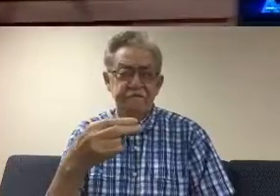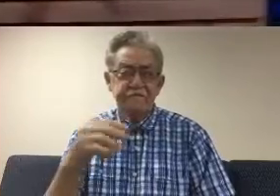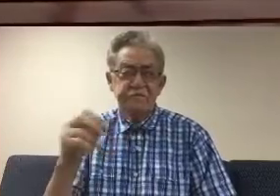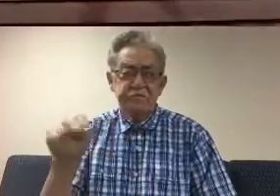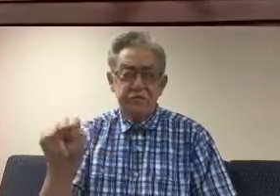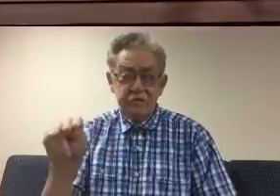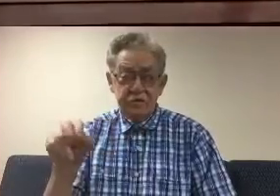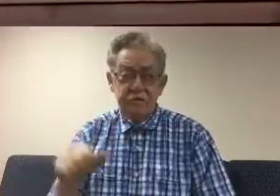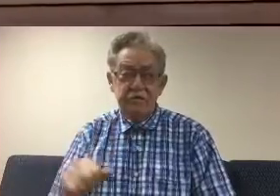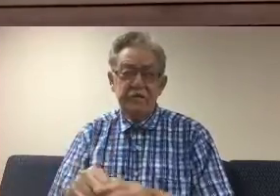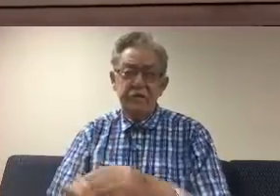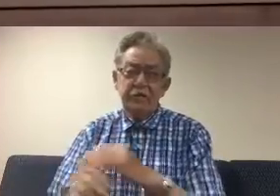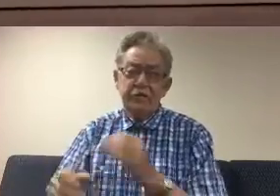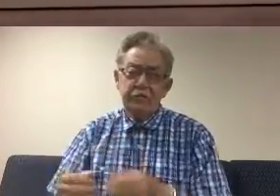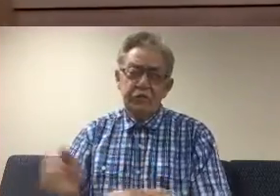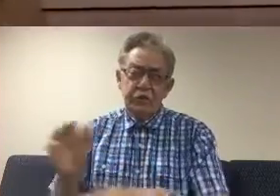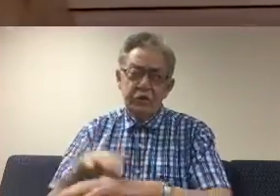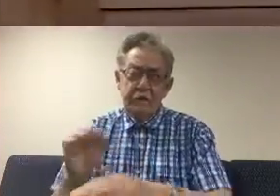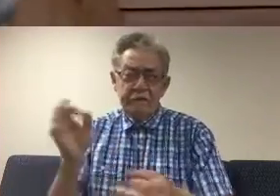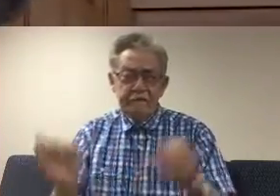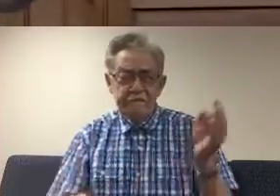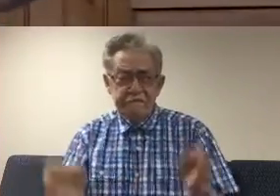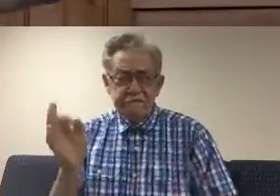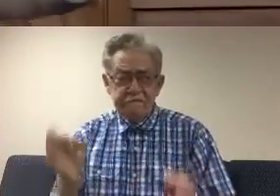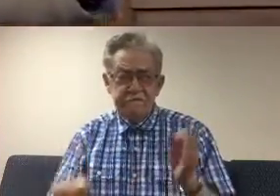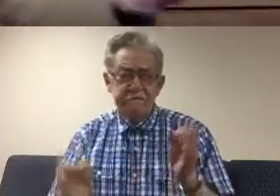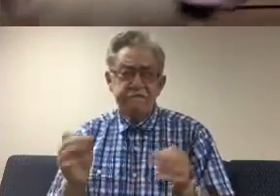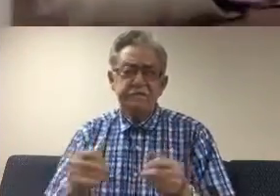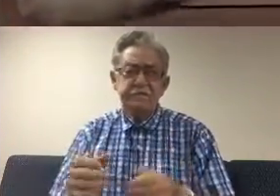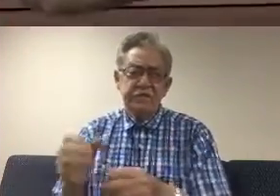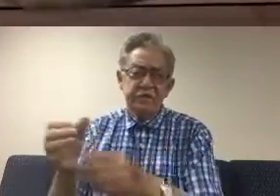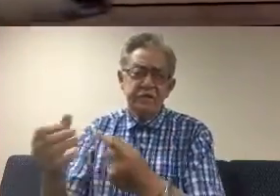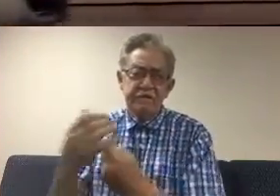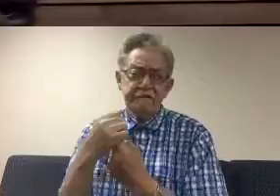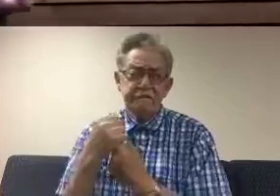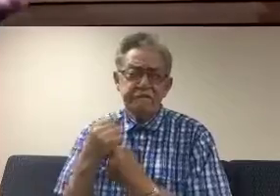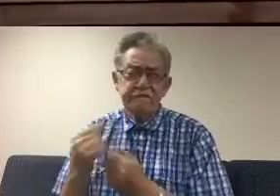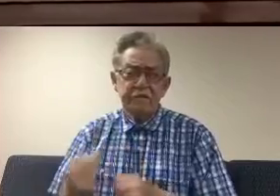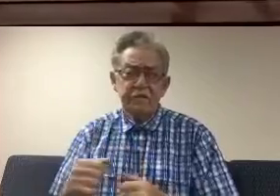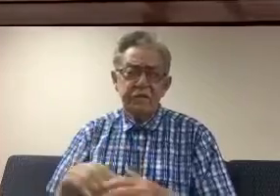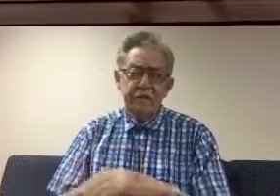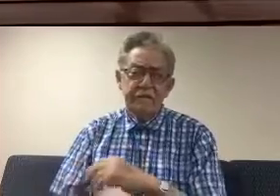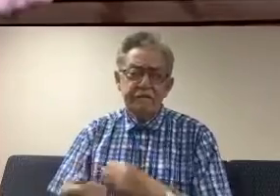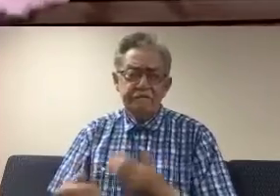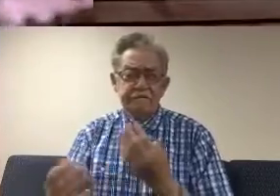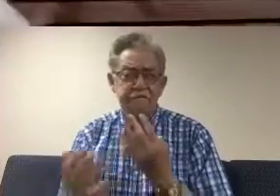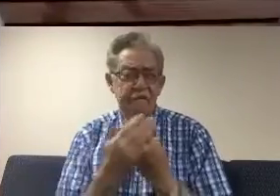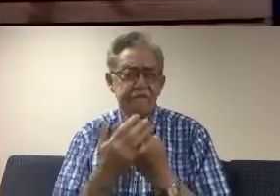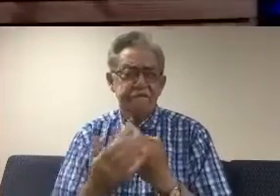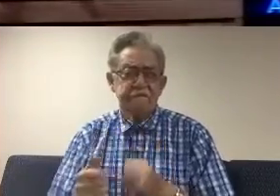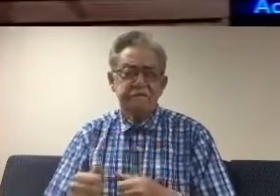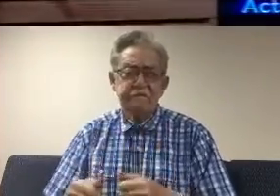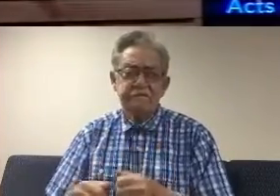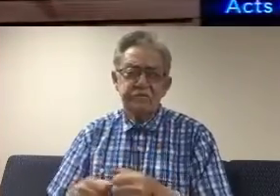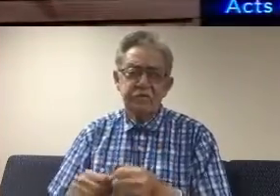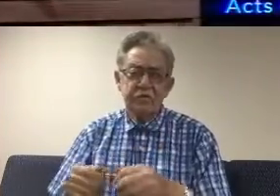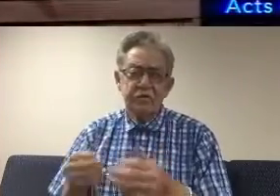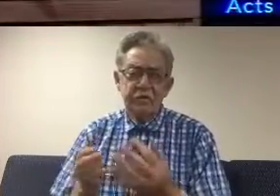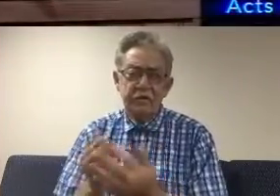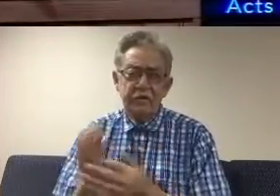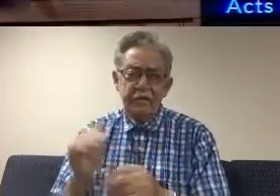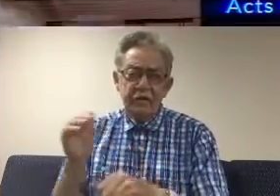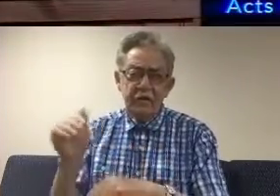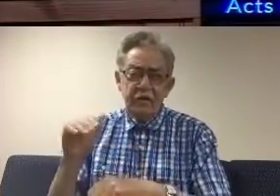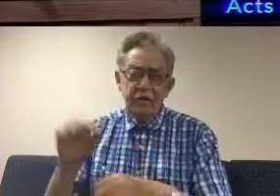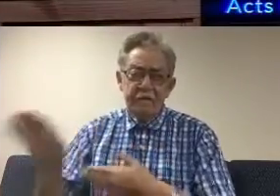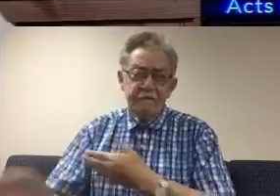to put him on trial. But it was evening when they get a hold of them, and so they just put him in jail overnight. And the next morning, they bring them